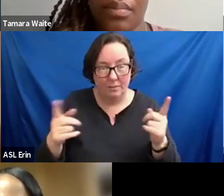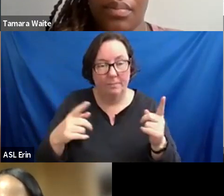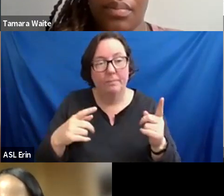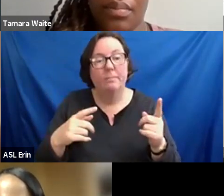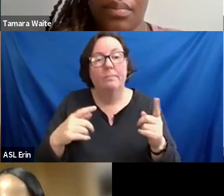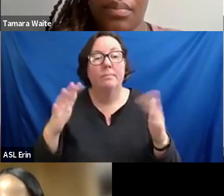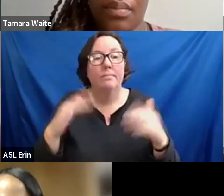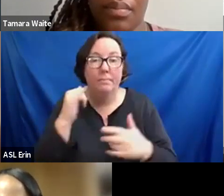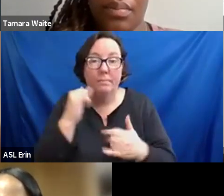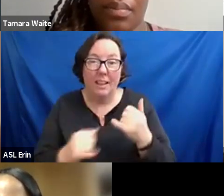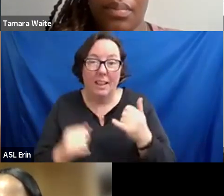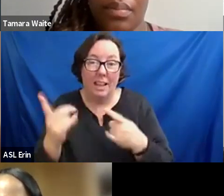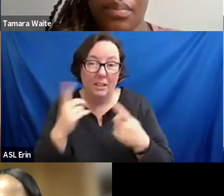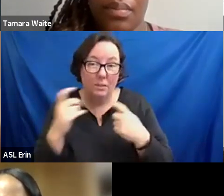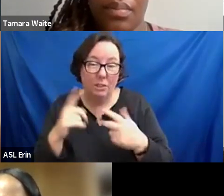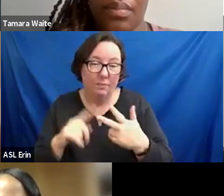is,